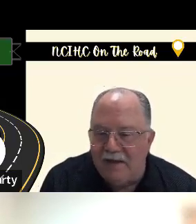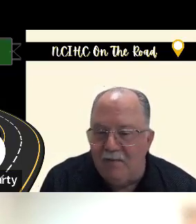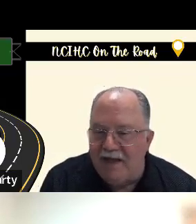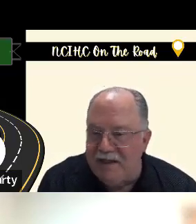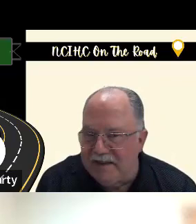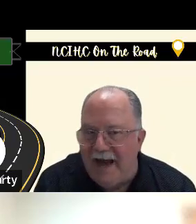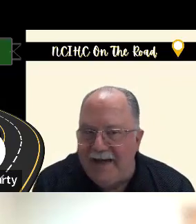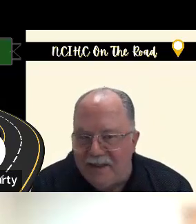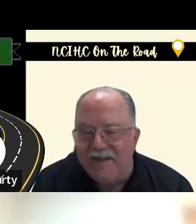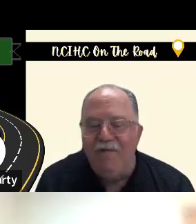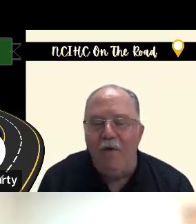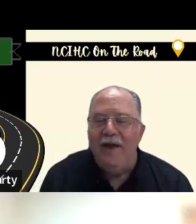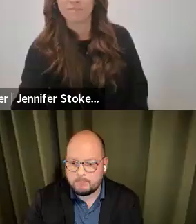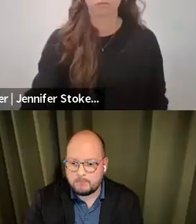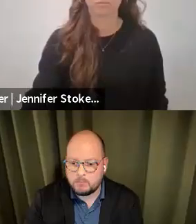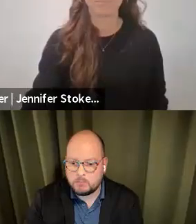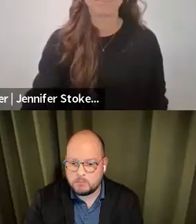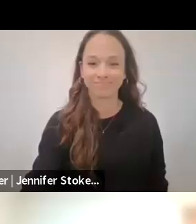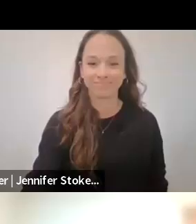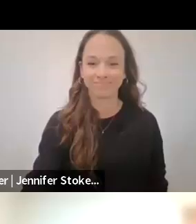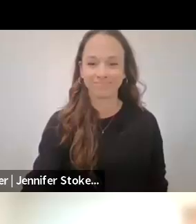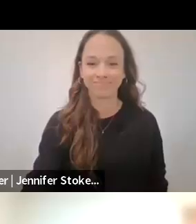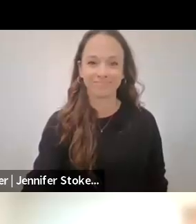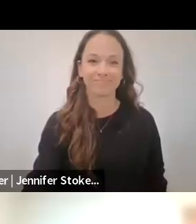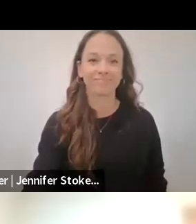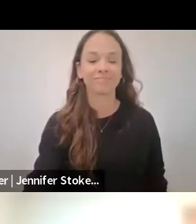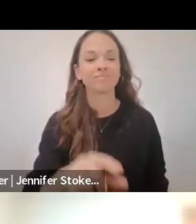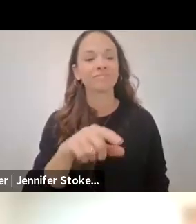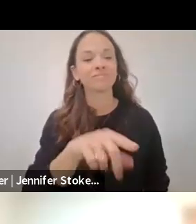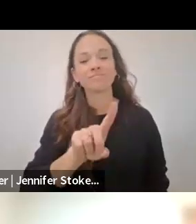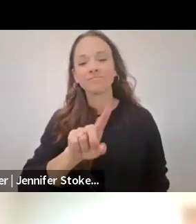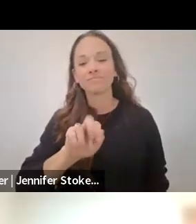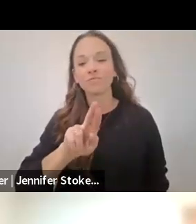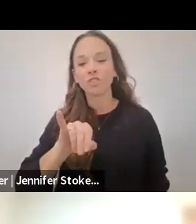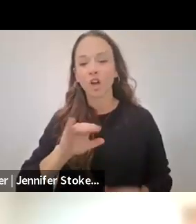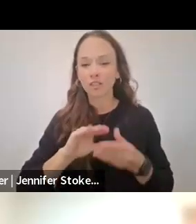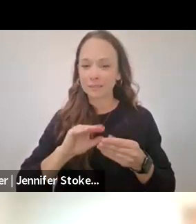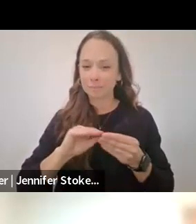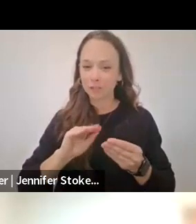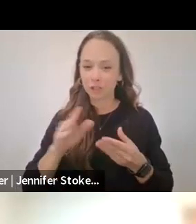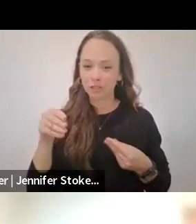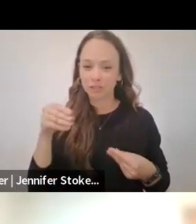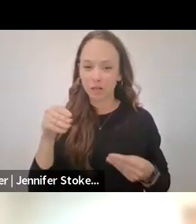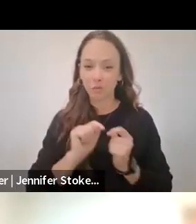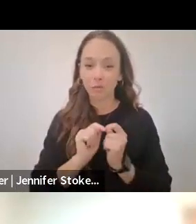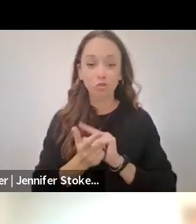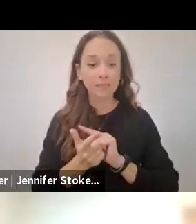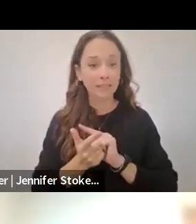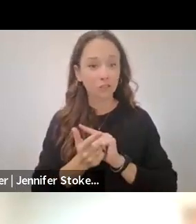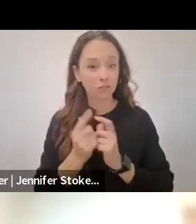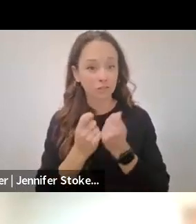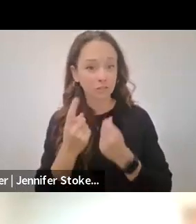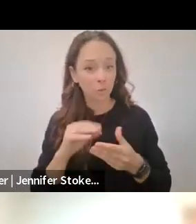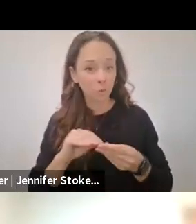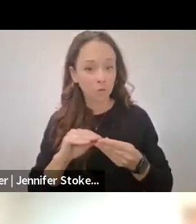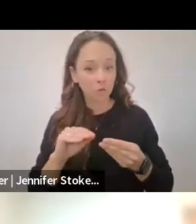Darcy also mentioned the signage and so forth, the document translation. So does someone want to talk about what you have